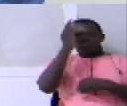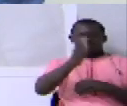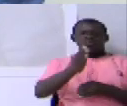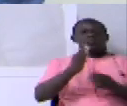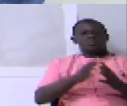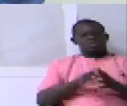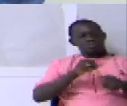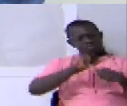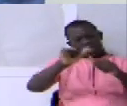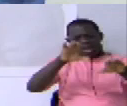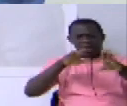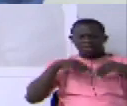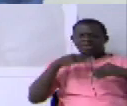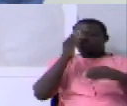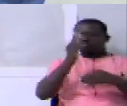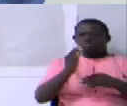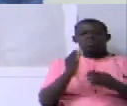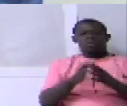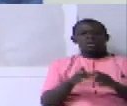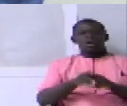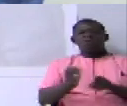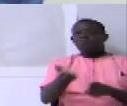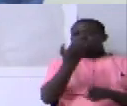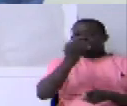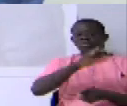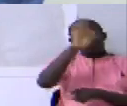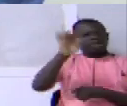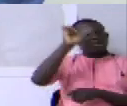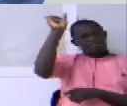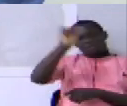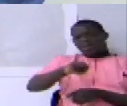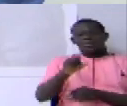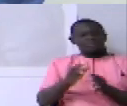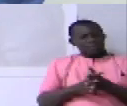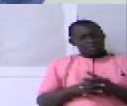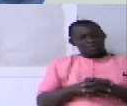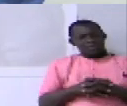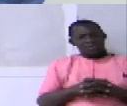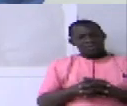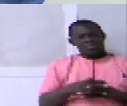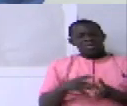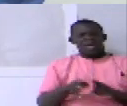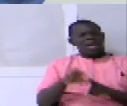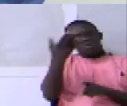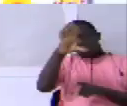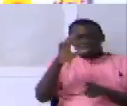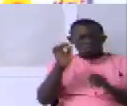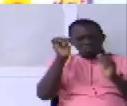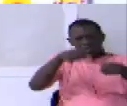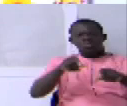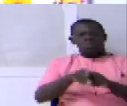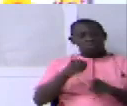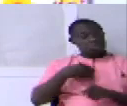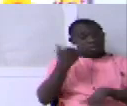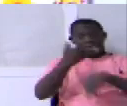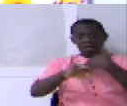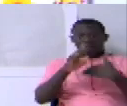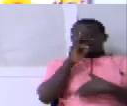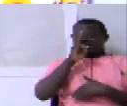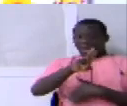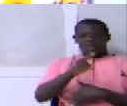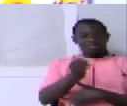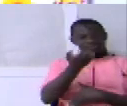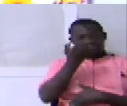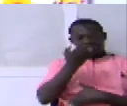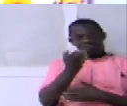nyamuta son to nyala. The food is bad. Domoro nyimam betea. It could be. I have never tasted the food. Asikeno katuntene